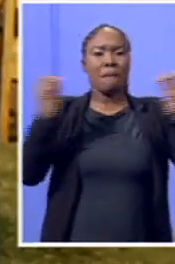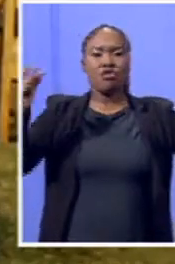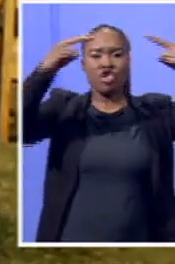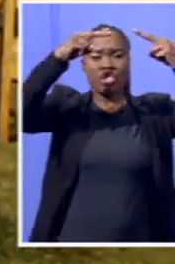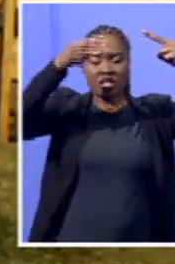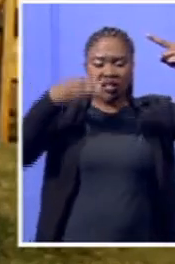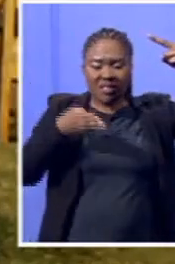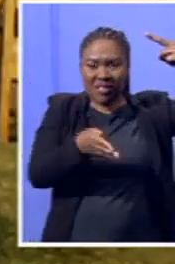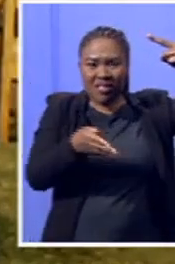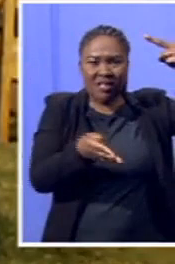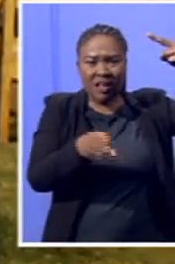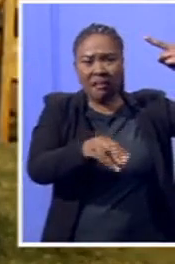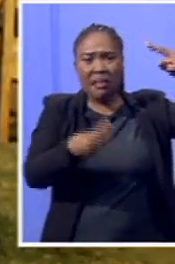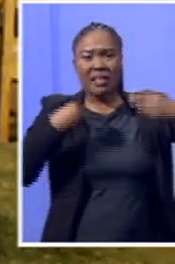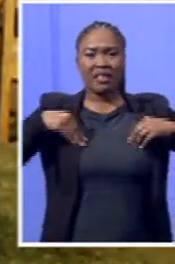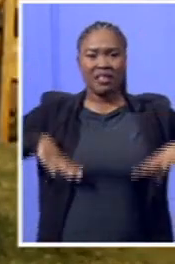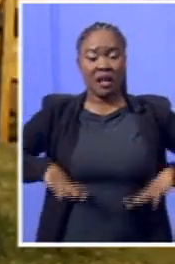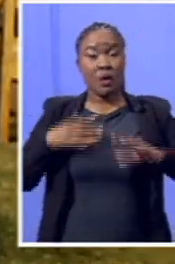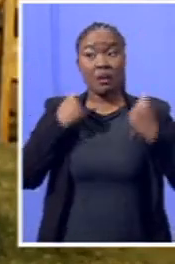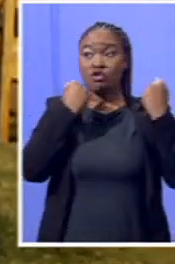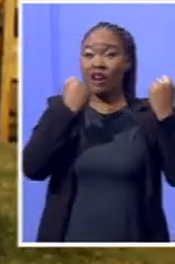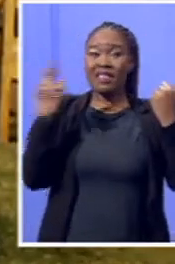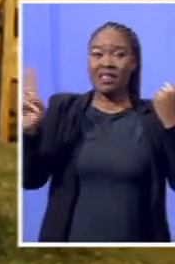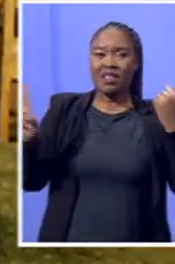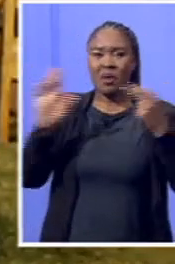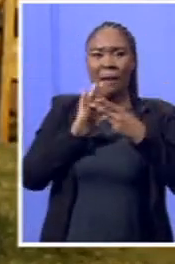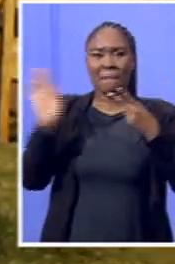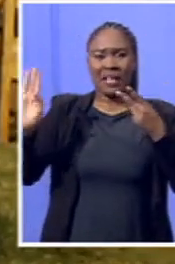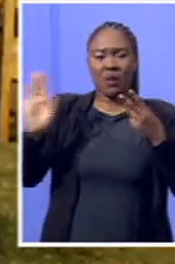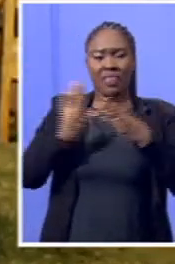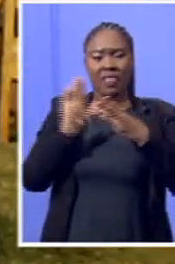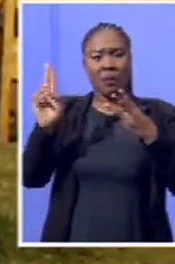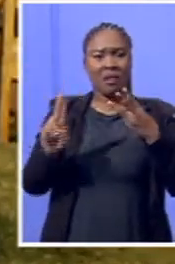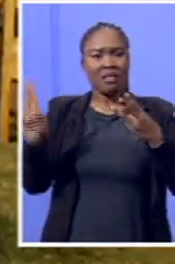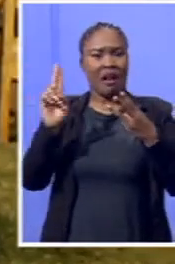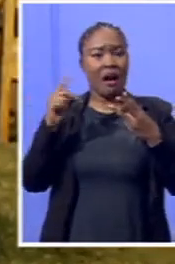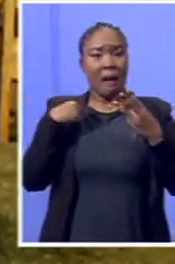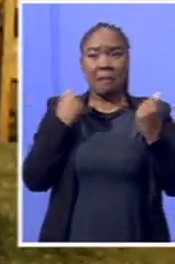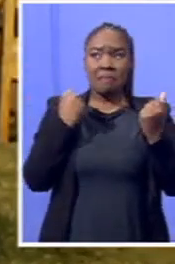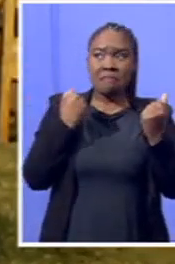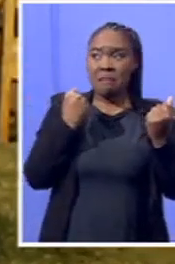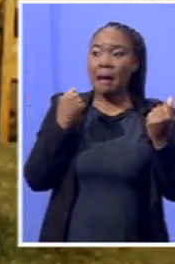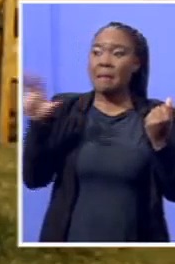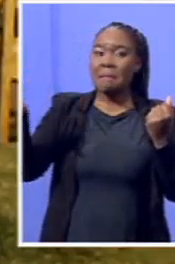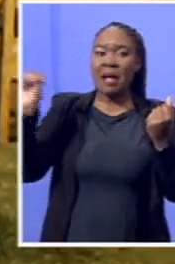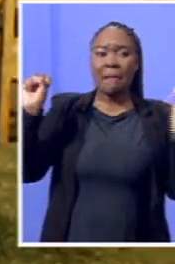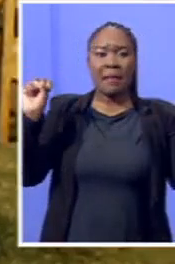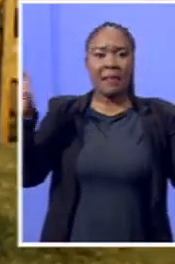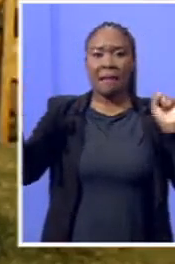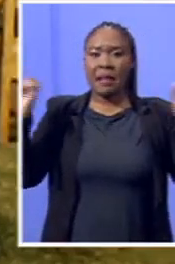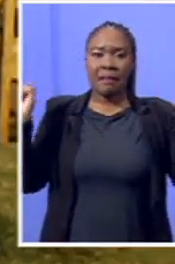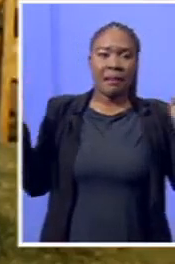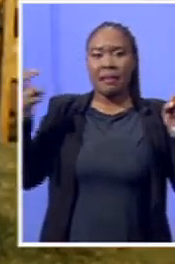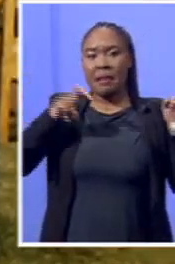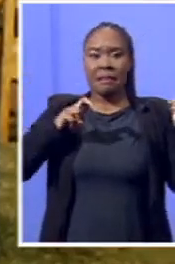areas like East London, Butterworth, Mtata, I pick them up and give them food. But I always make sure that I consult